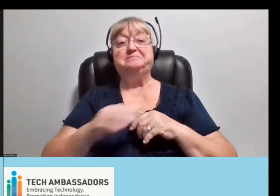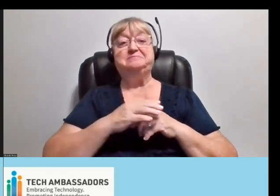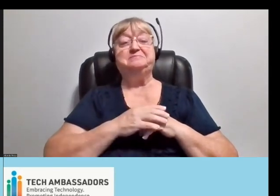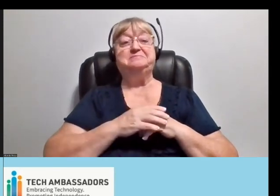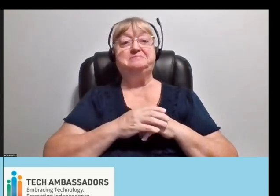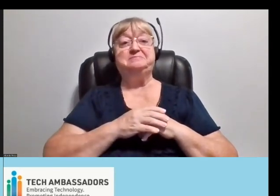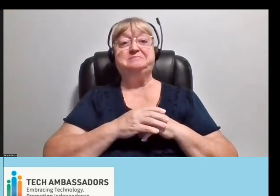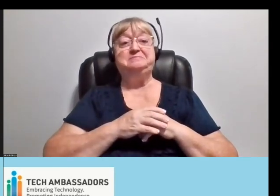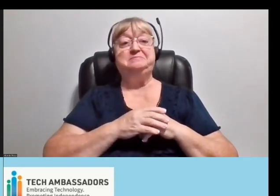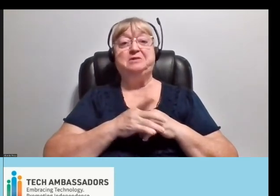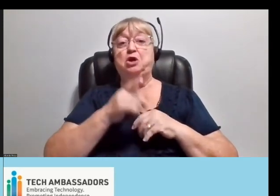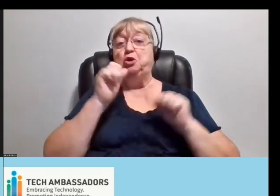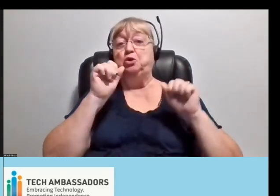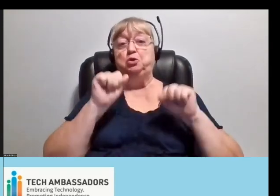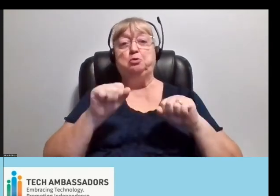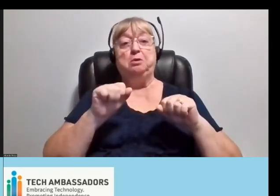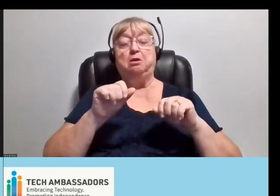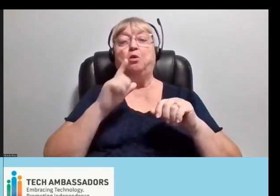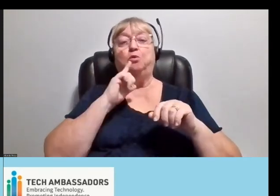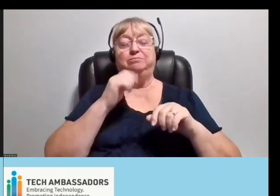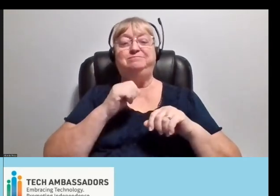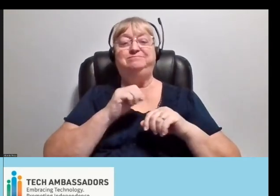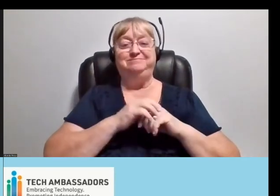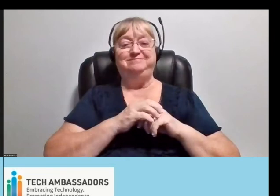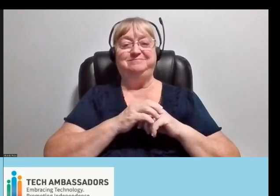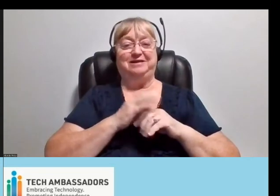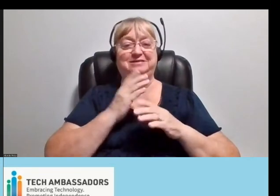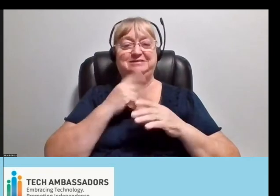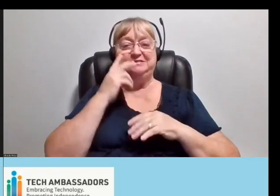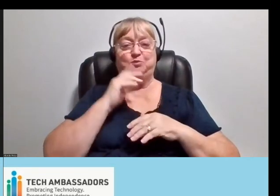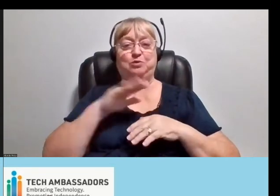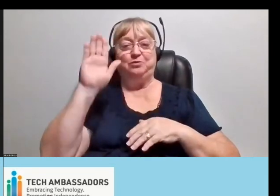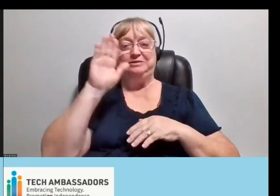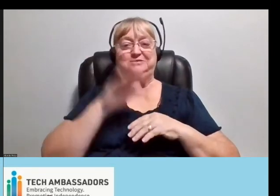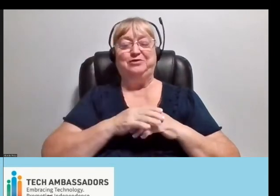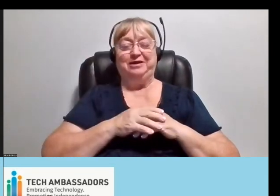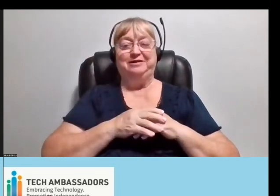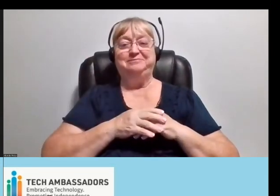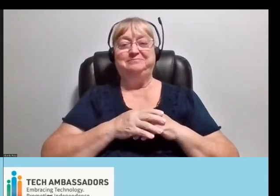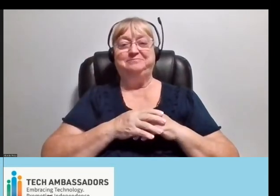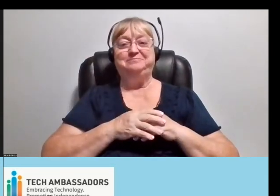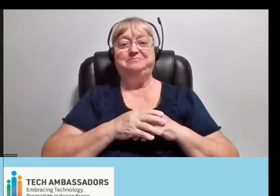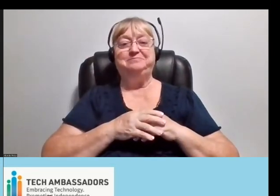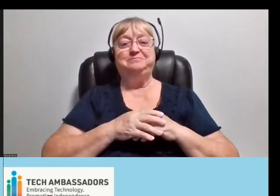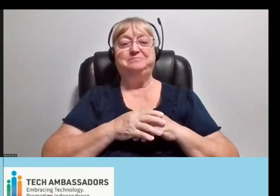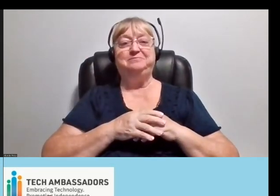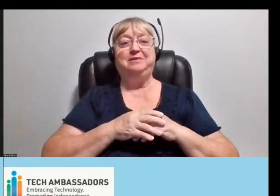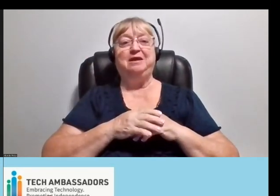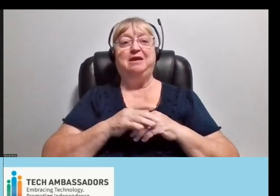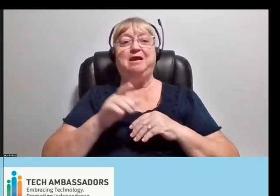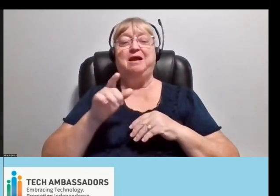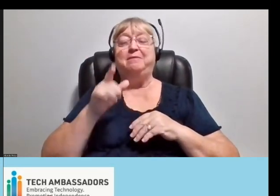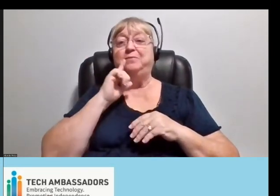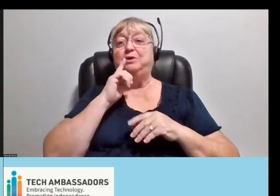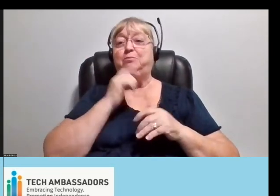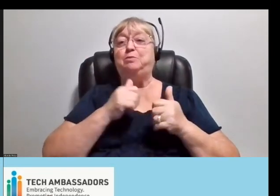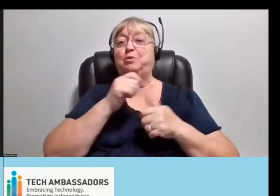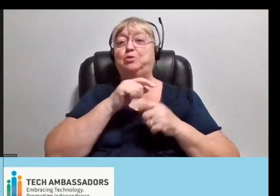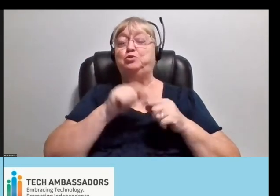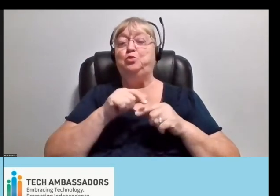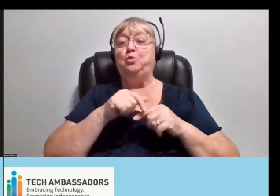And feel free, you can either, oh, here we go. Got somebody raising their hand. So I'm going to promote you to become a panelist here,